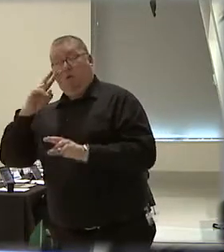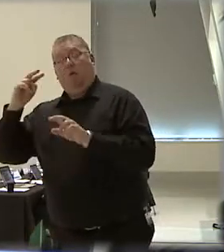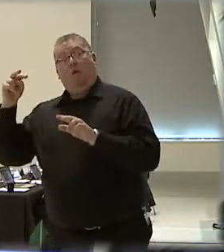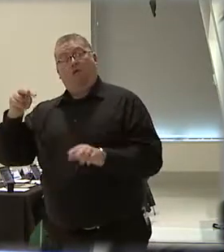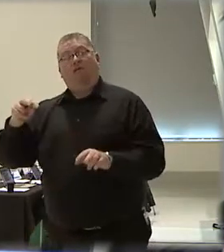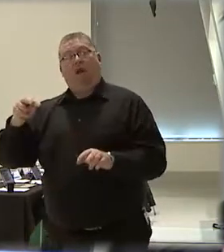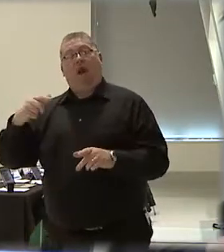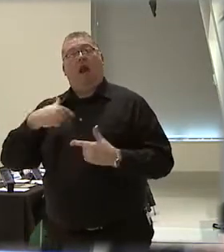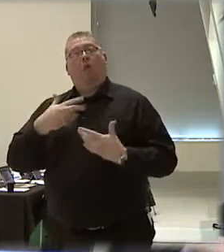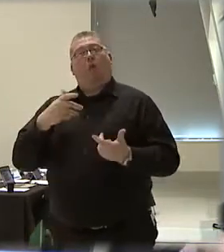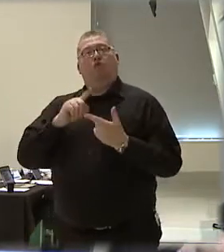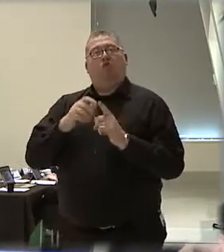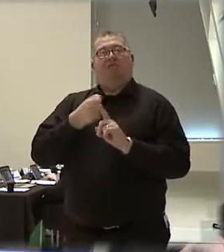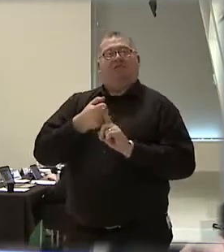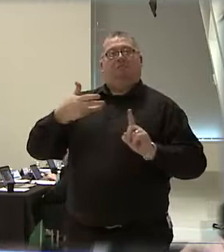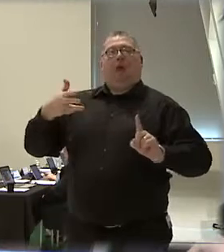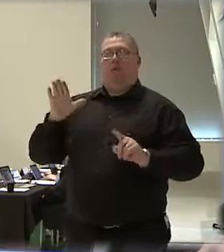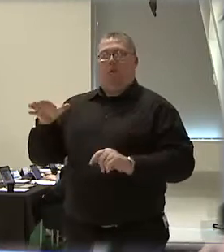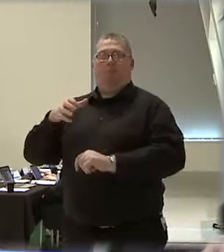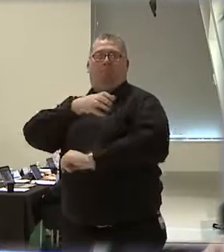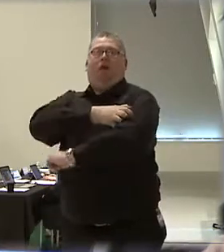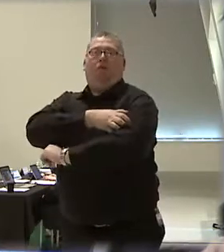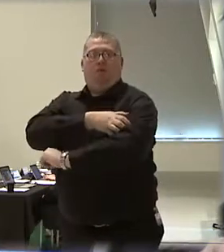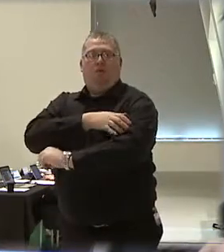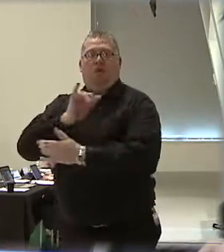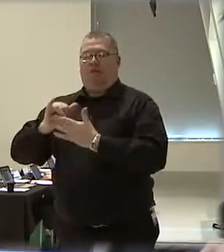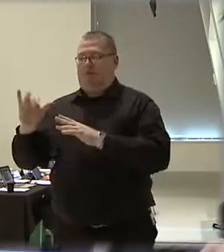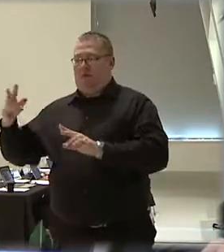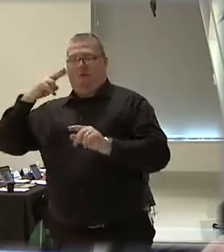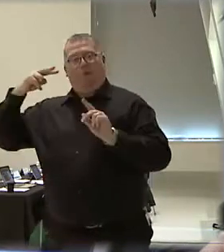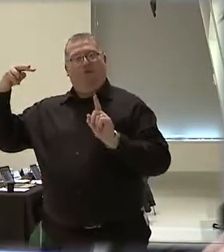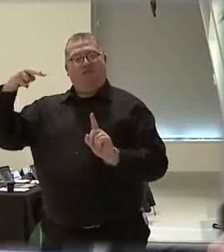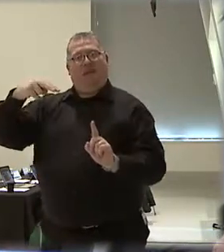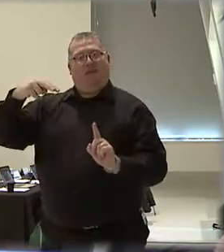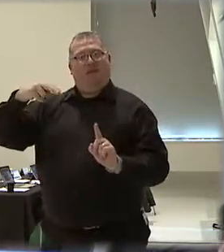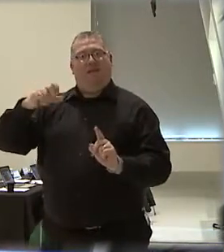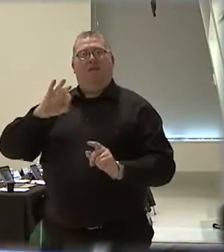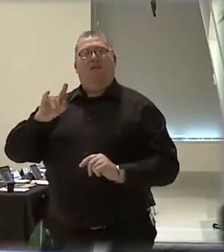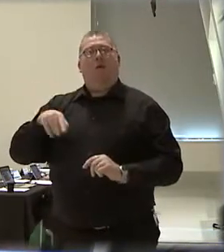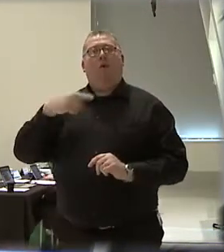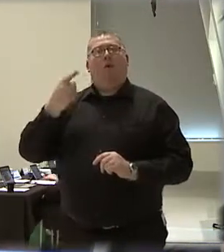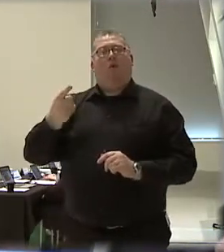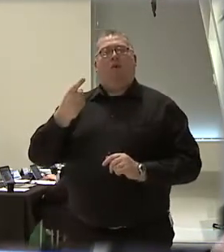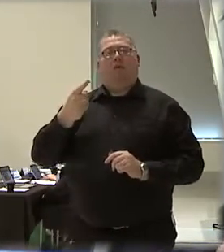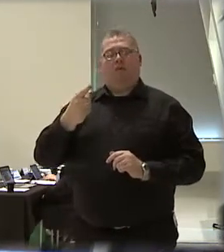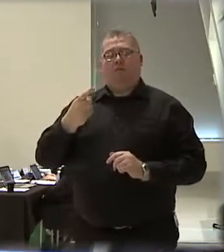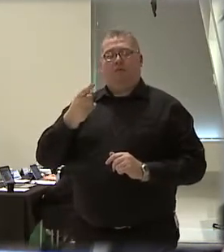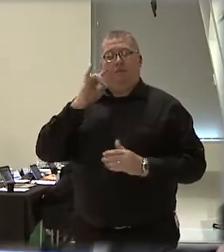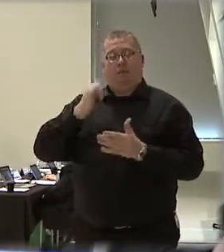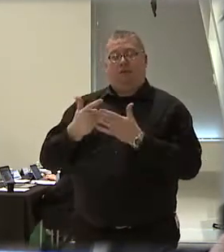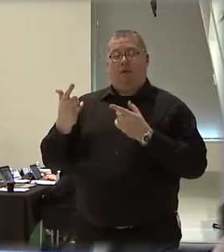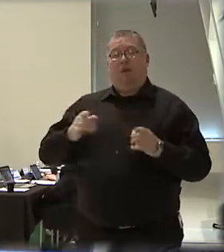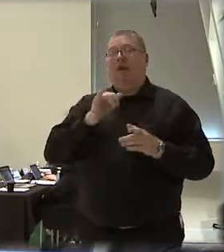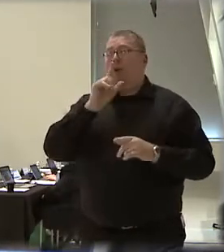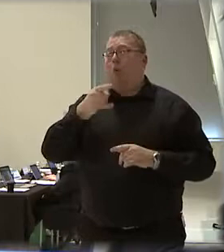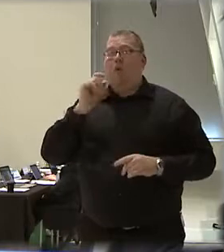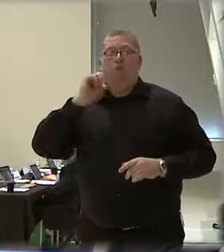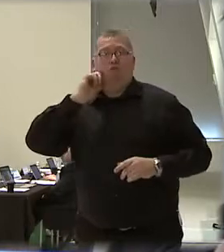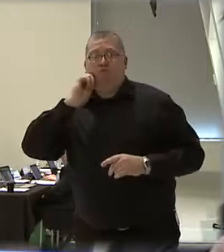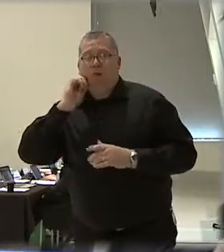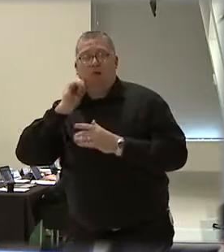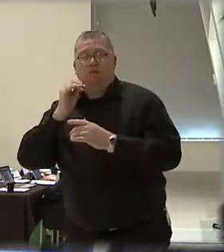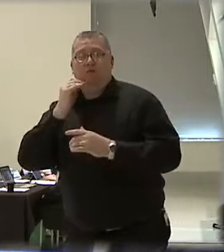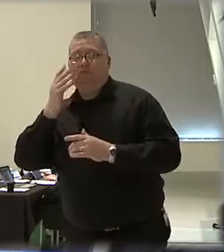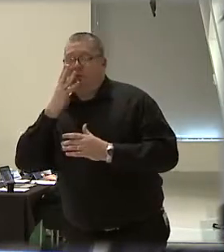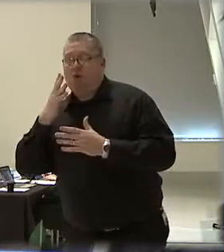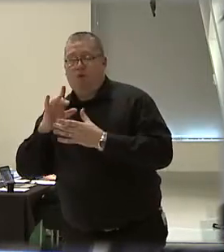pushed to expand the power of that citizen oversight. It was only focused on incidents of racial or ethnic